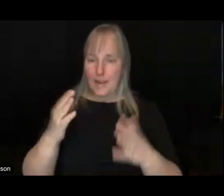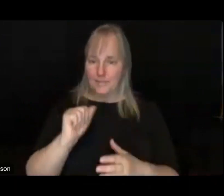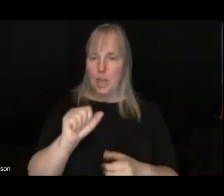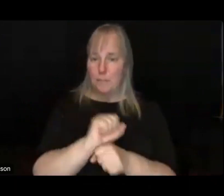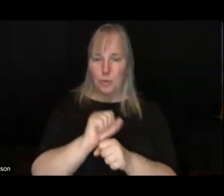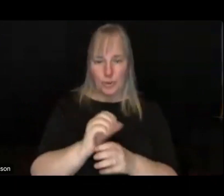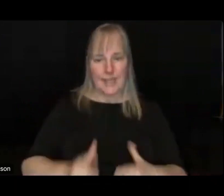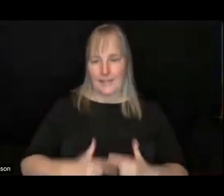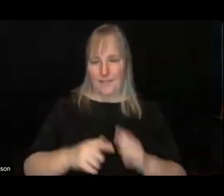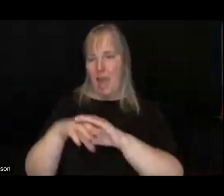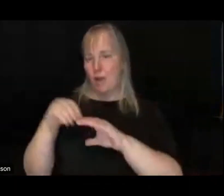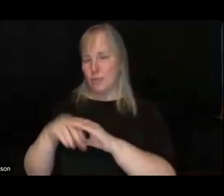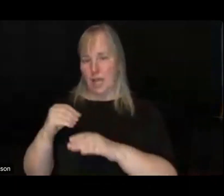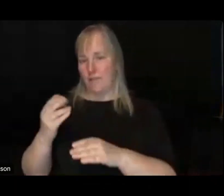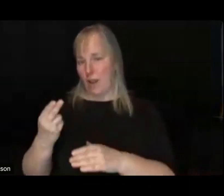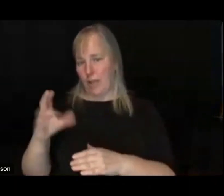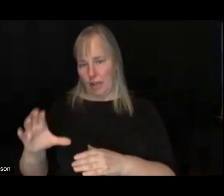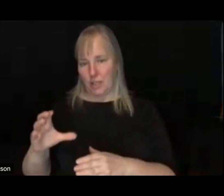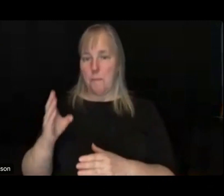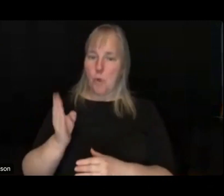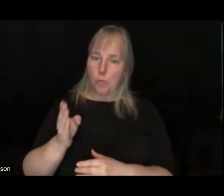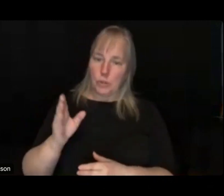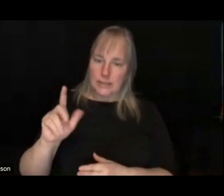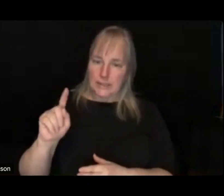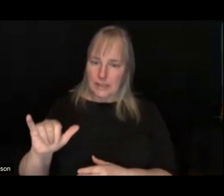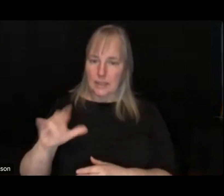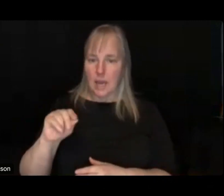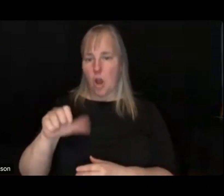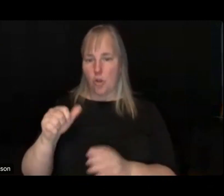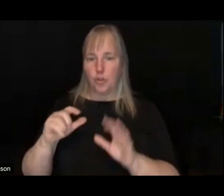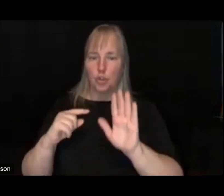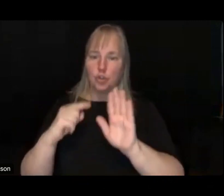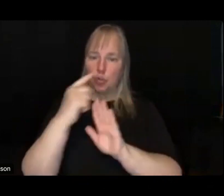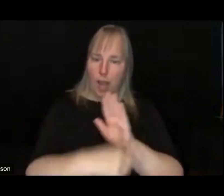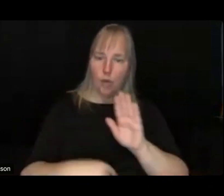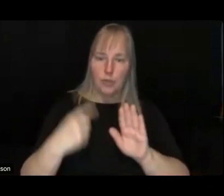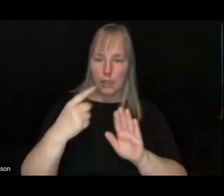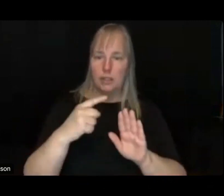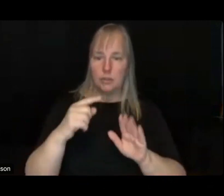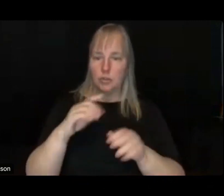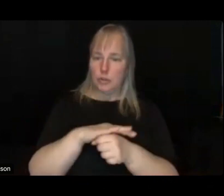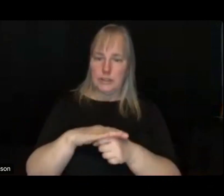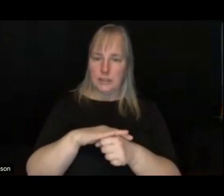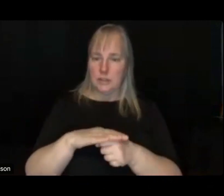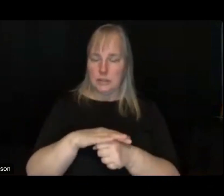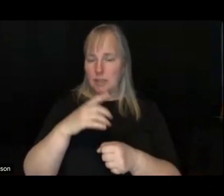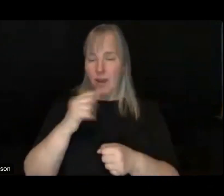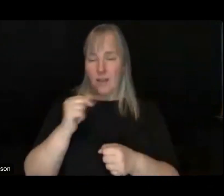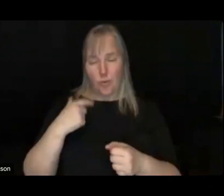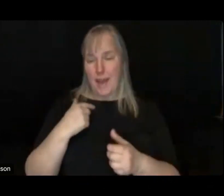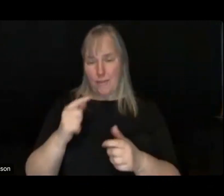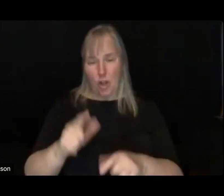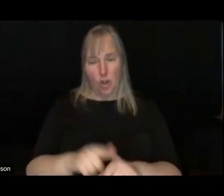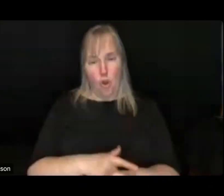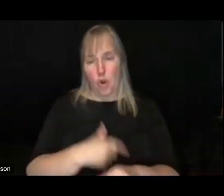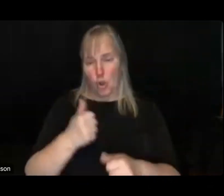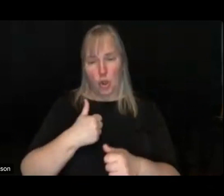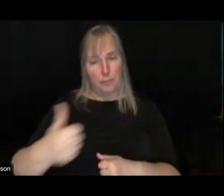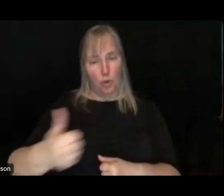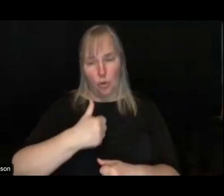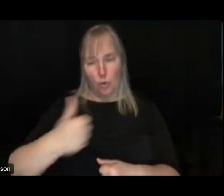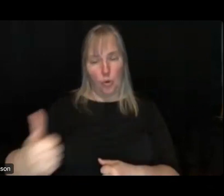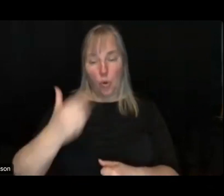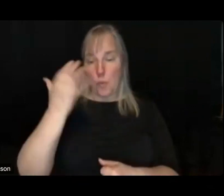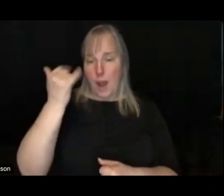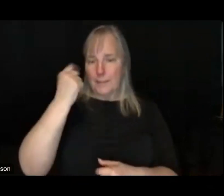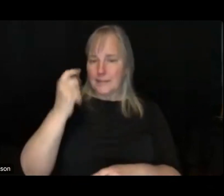Baltimore City, and other surrounding jurisdictions. So they have a longer commute because they may not be able to afford to live in Howard